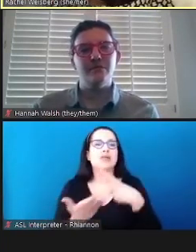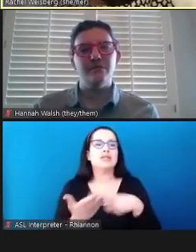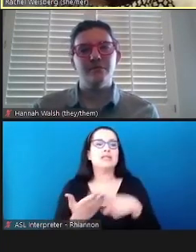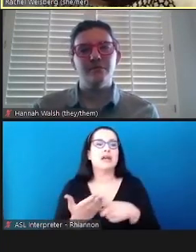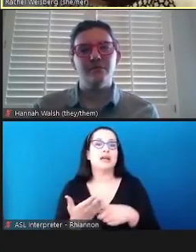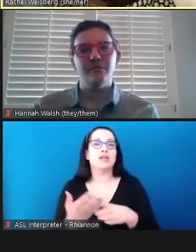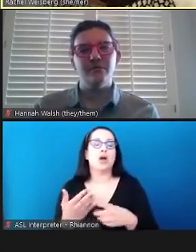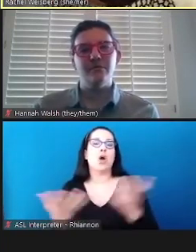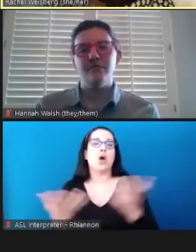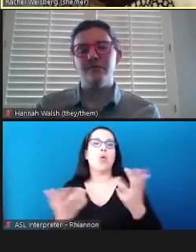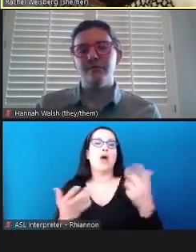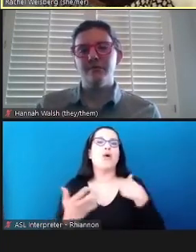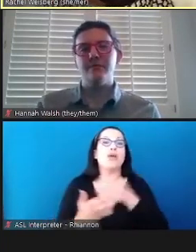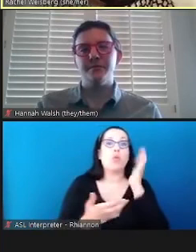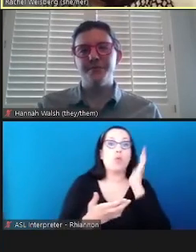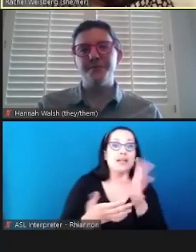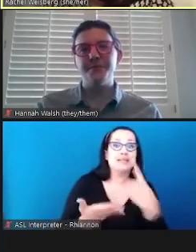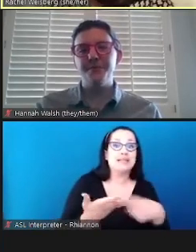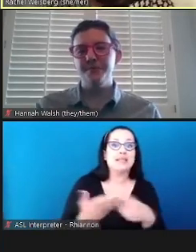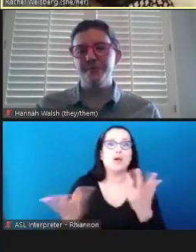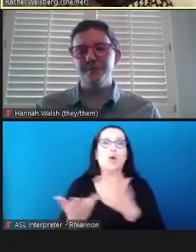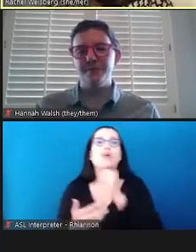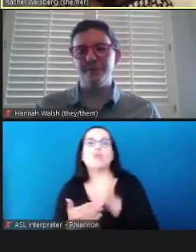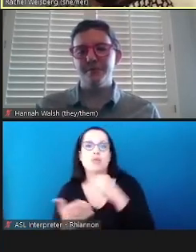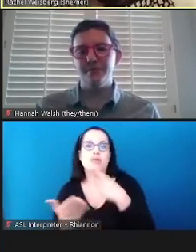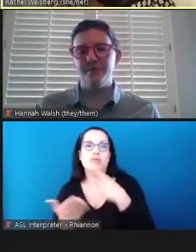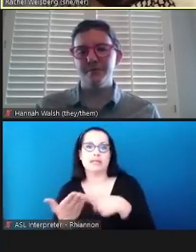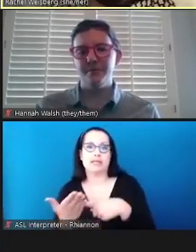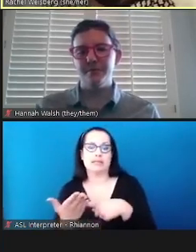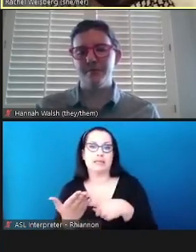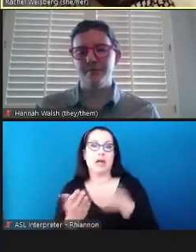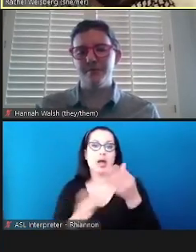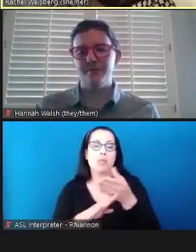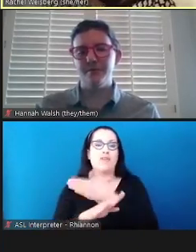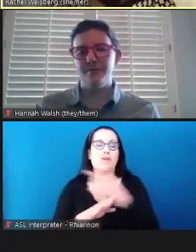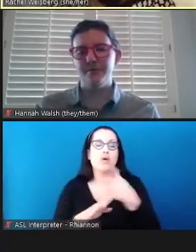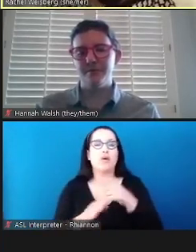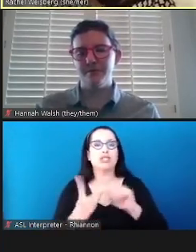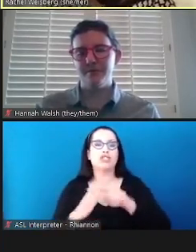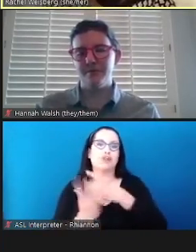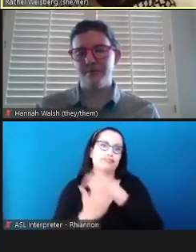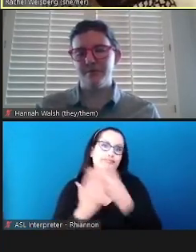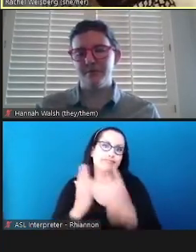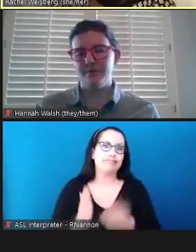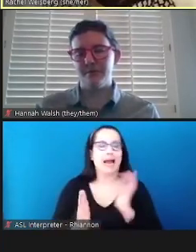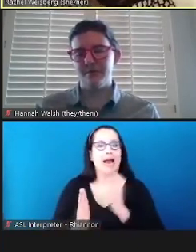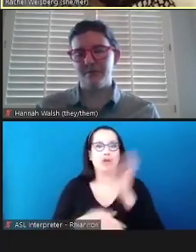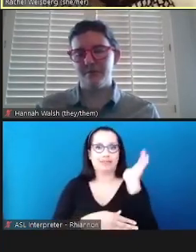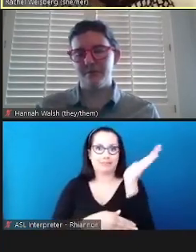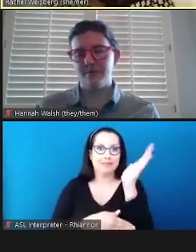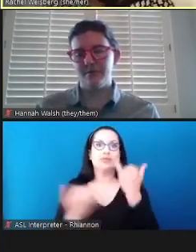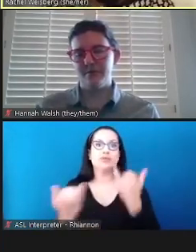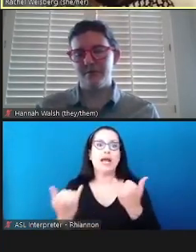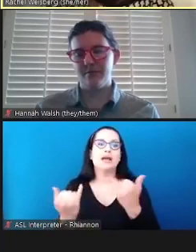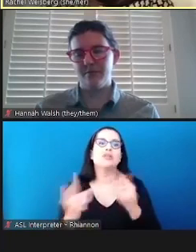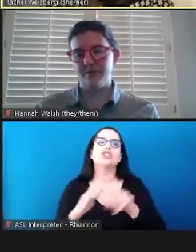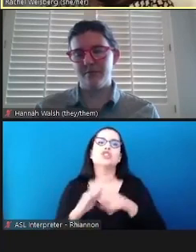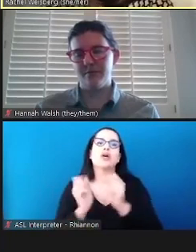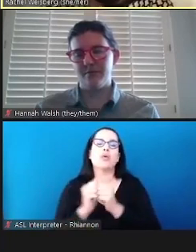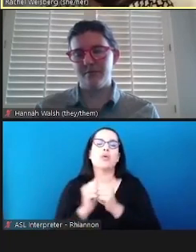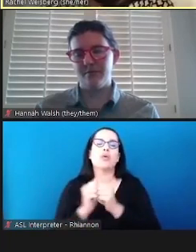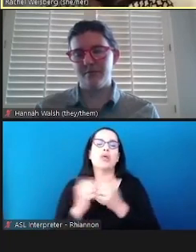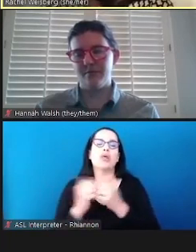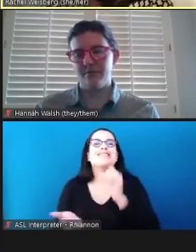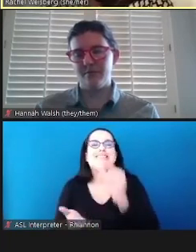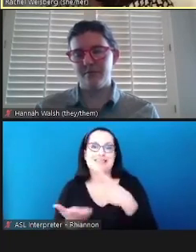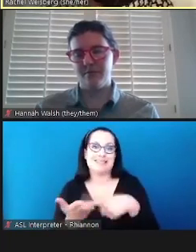what we aren't going to be talking about today. Before we talk about what we are, we're going to start with what we're not. And I just want